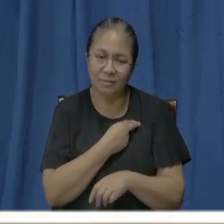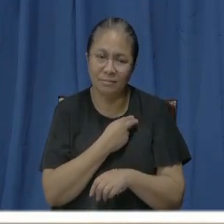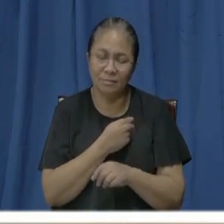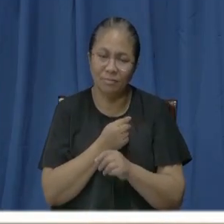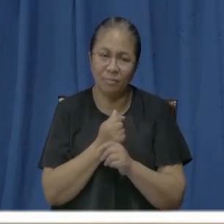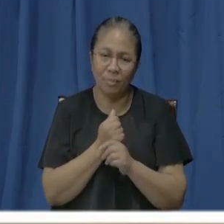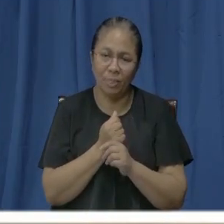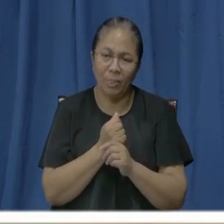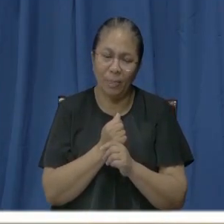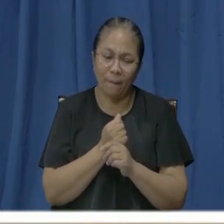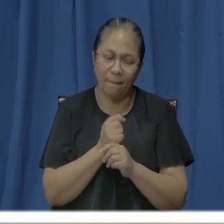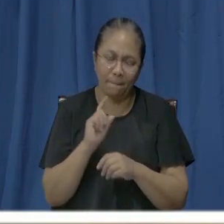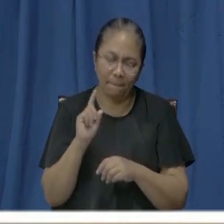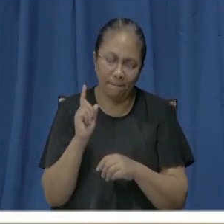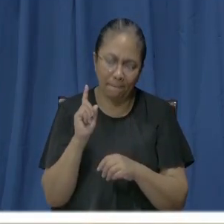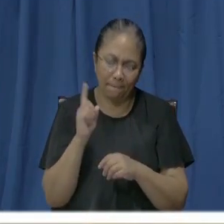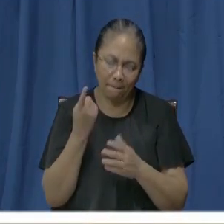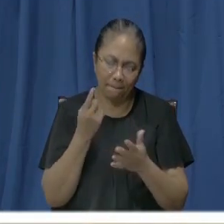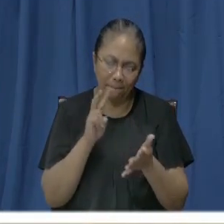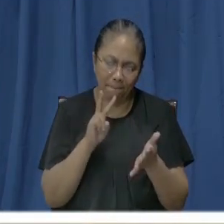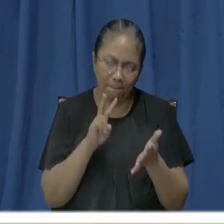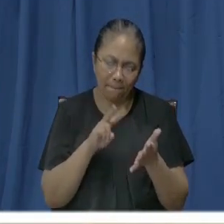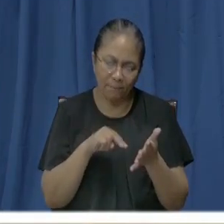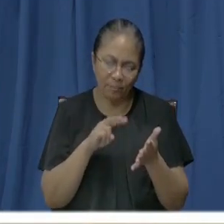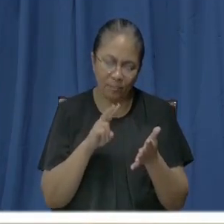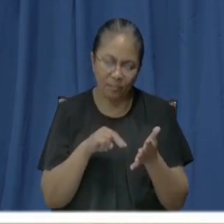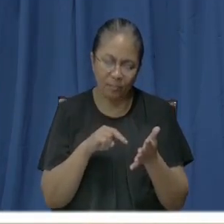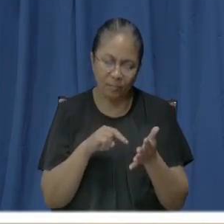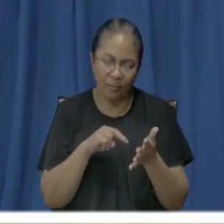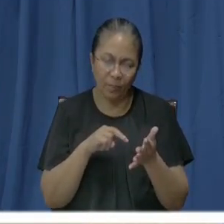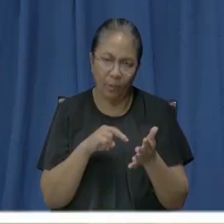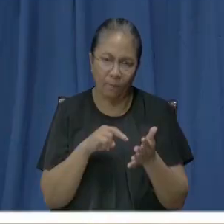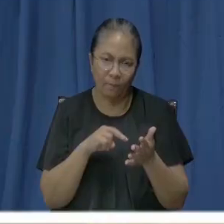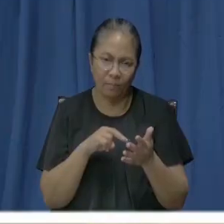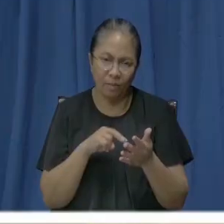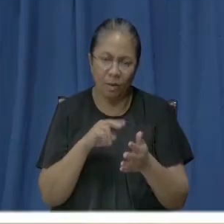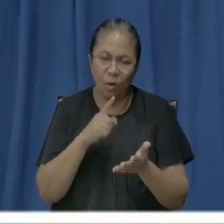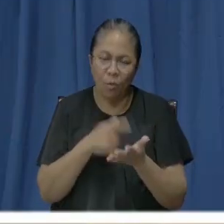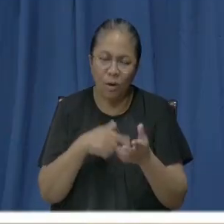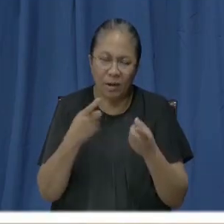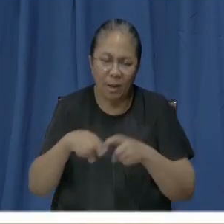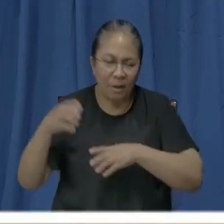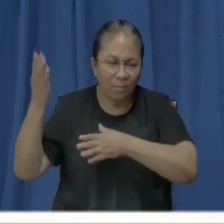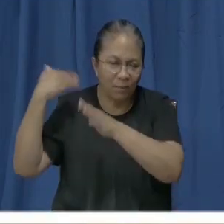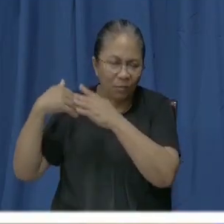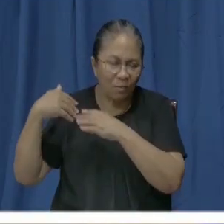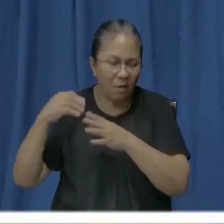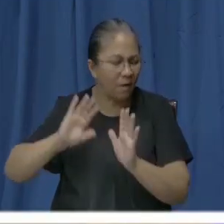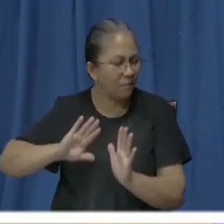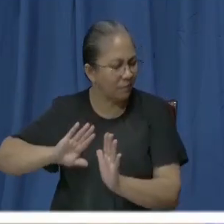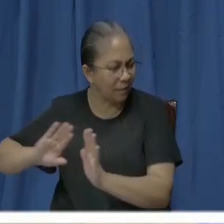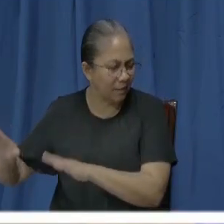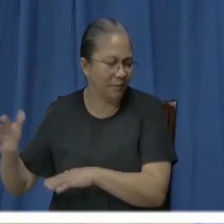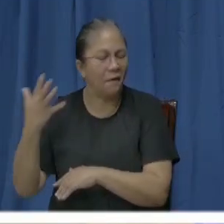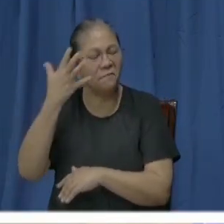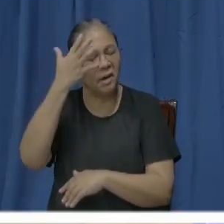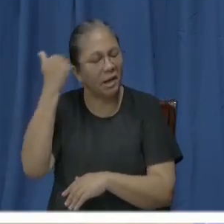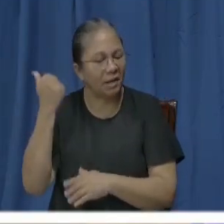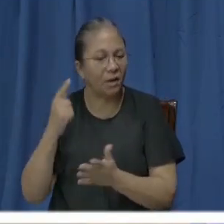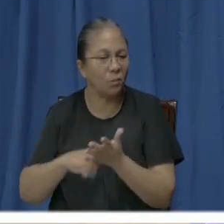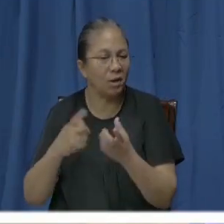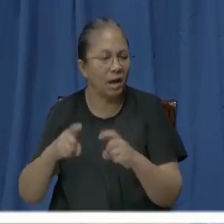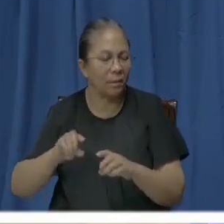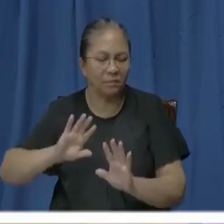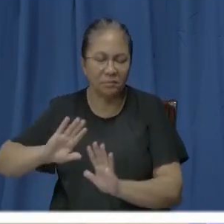As our first reading says, no need to recall the past, no need to think about what was done before. See, I